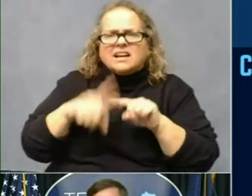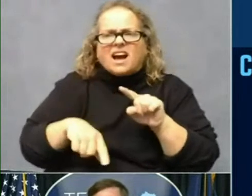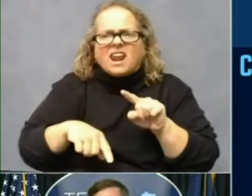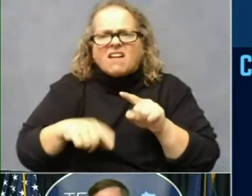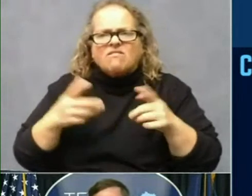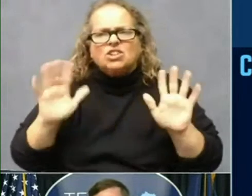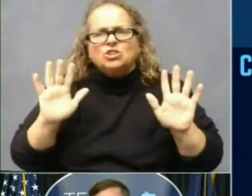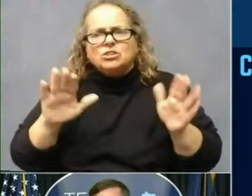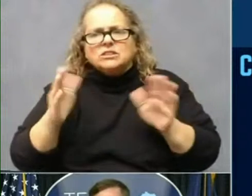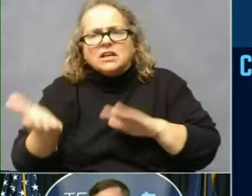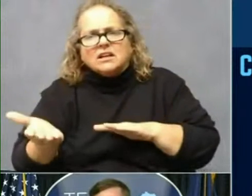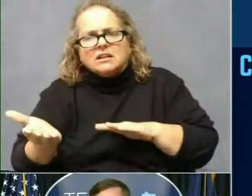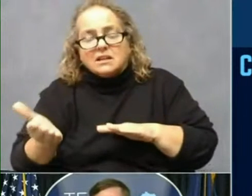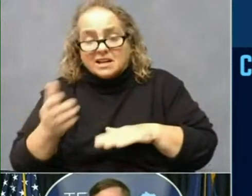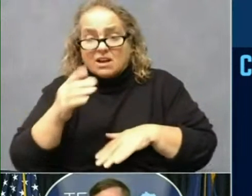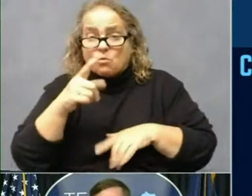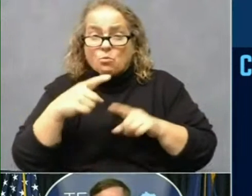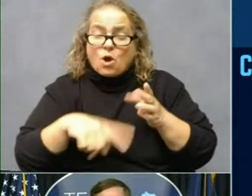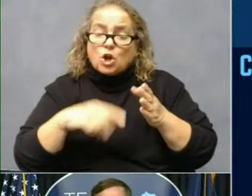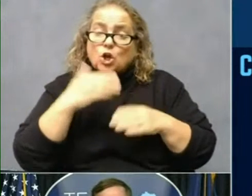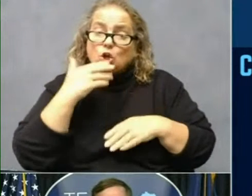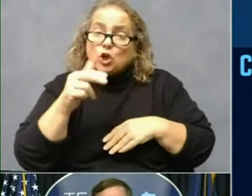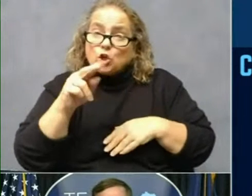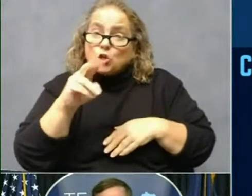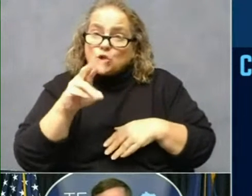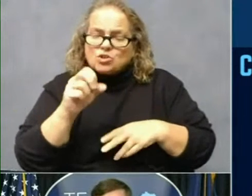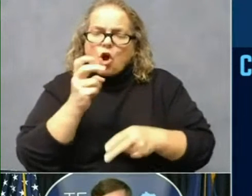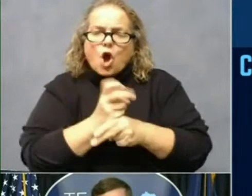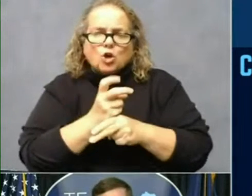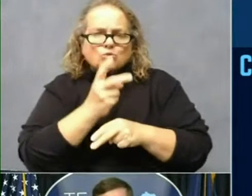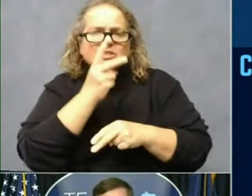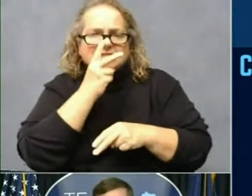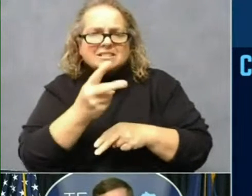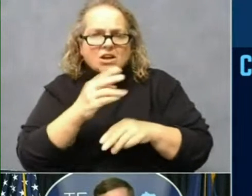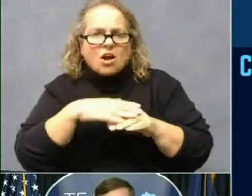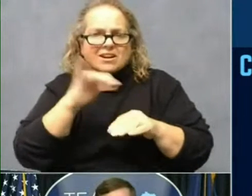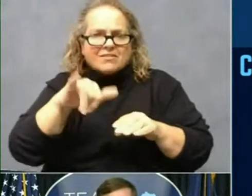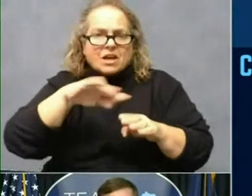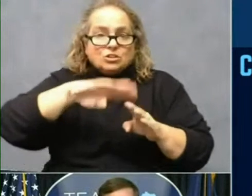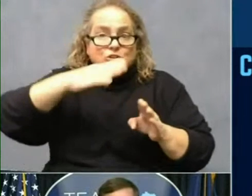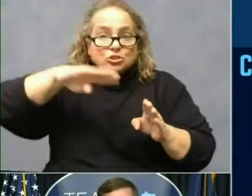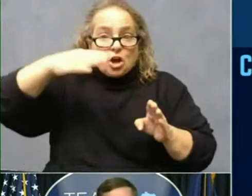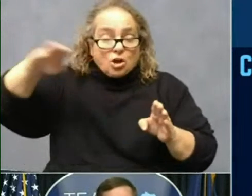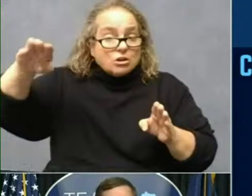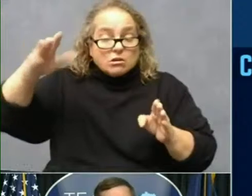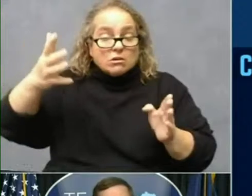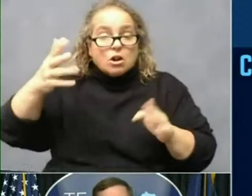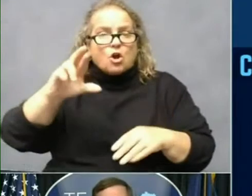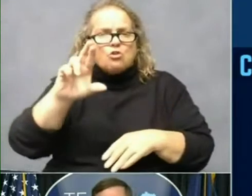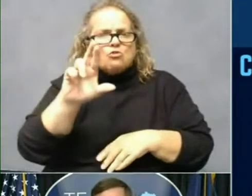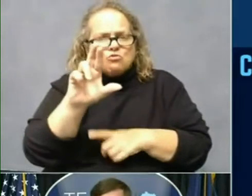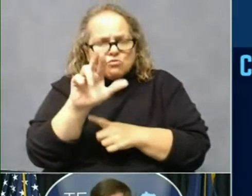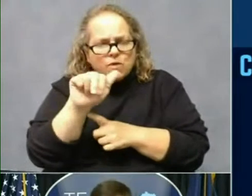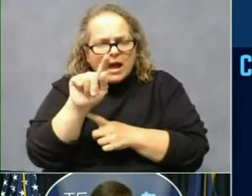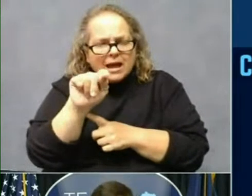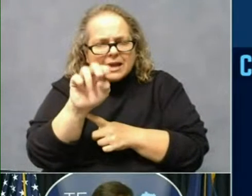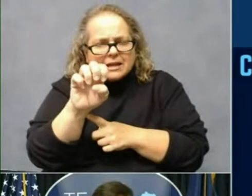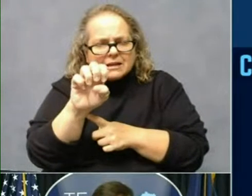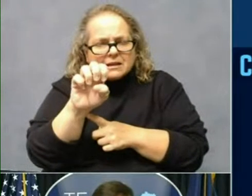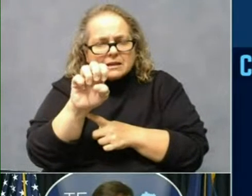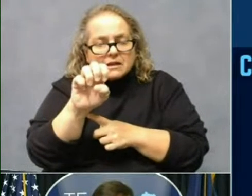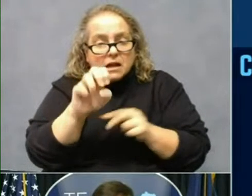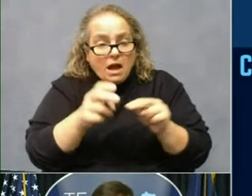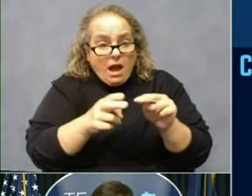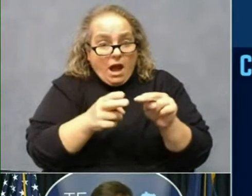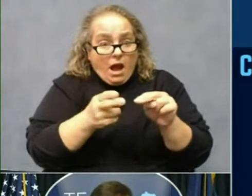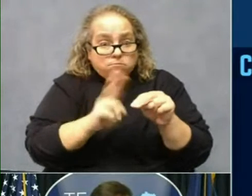chart. It's that the rate of growth last week was lower than what we have been seeing in the exponential growth that